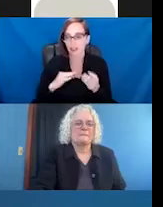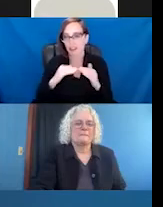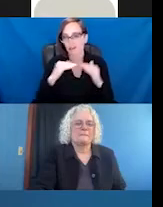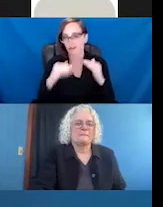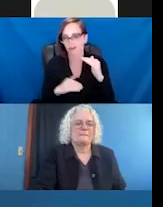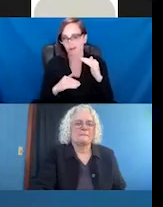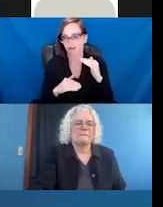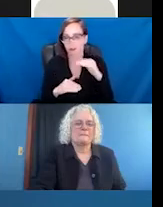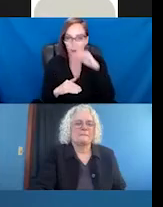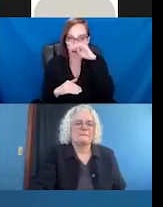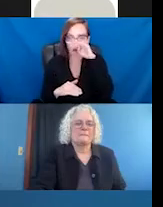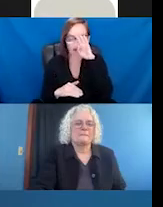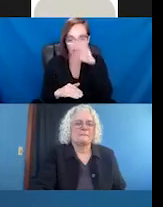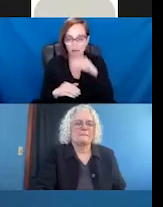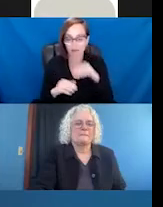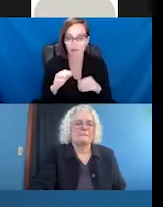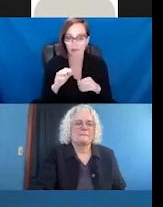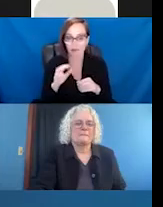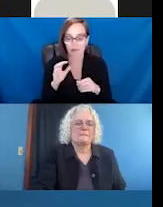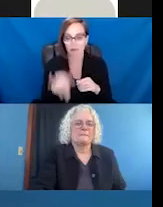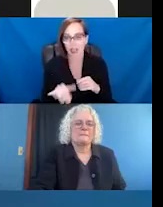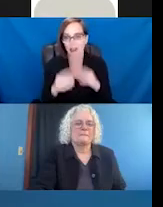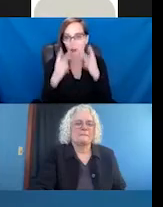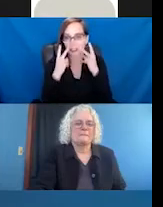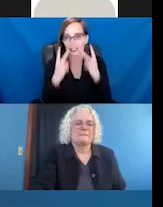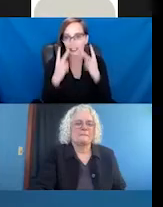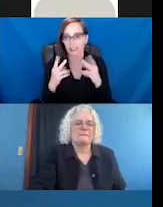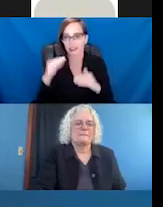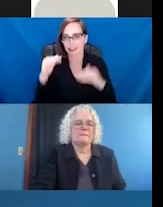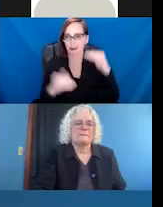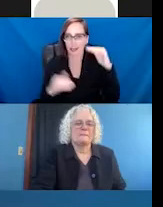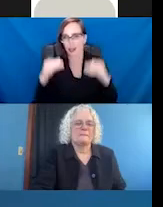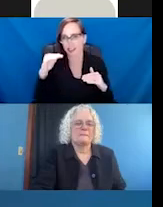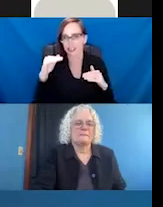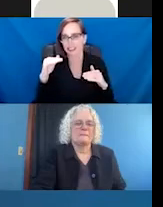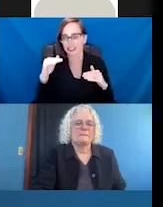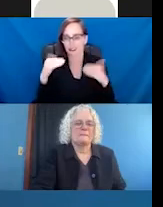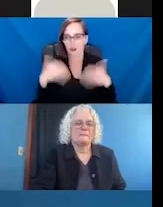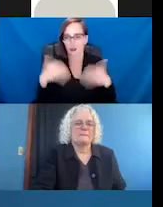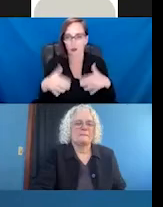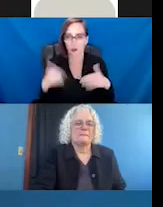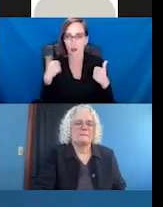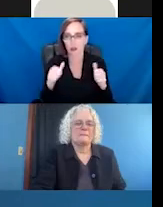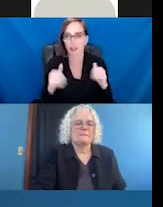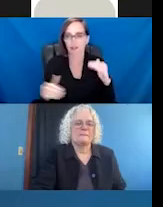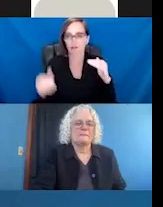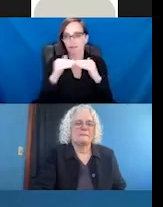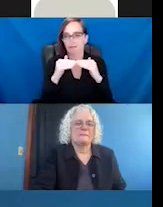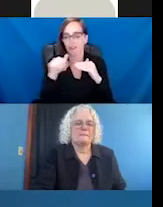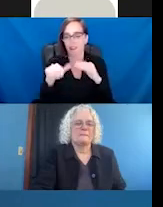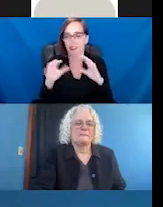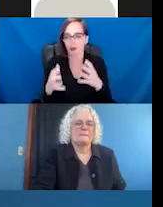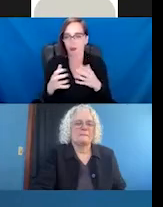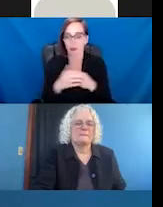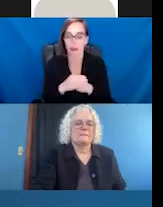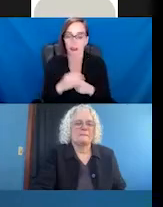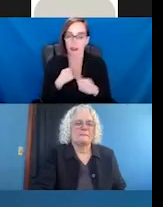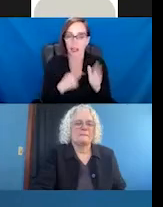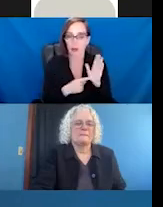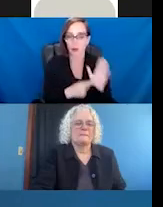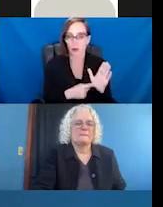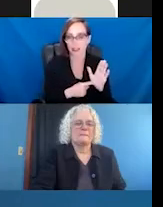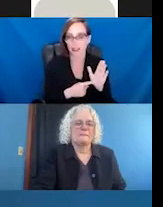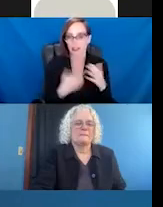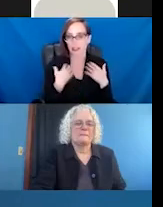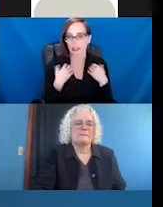racial and gender disparities that we're looking, I think, to address in this group. I'm speaking directly about healthcare workers because